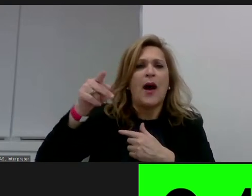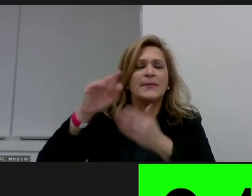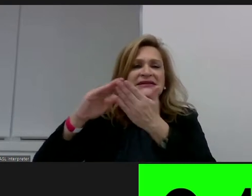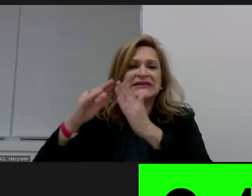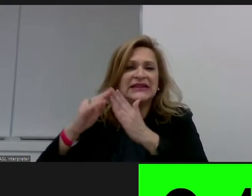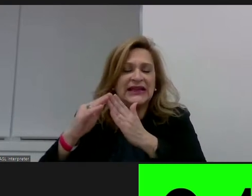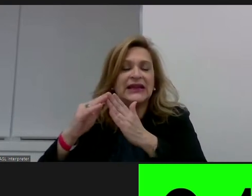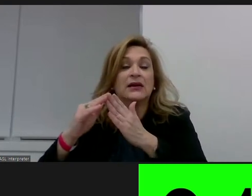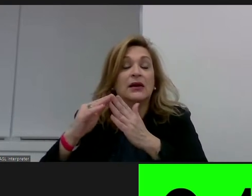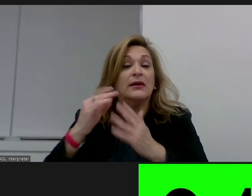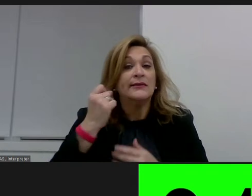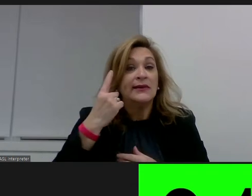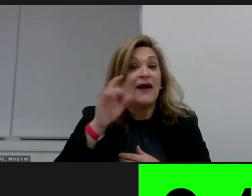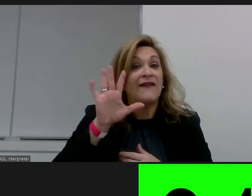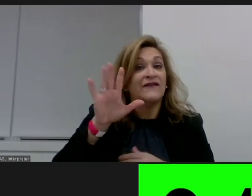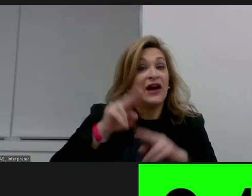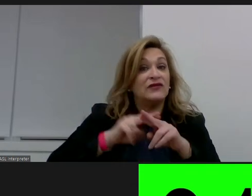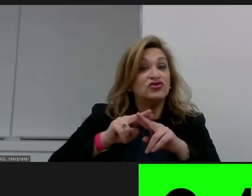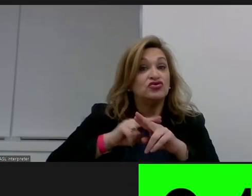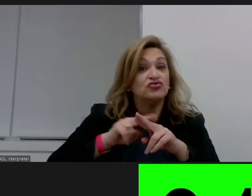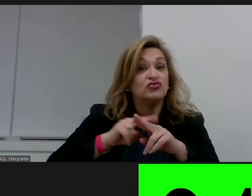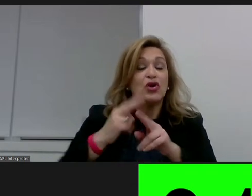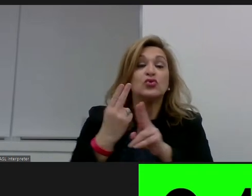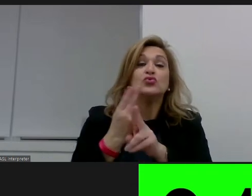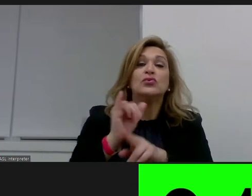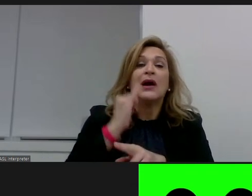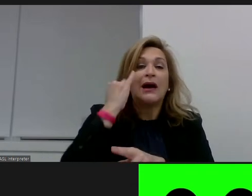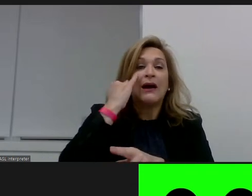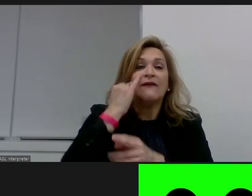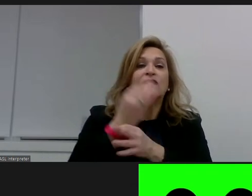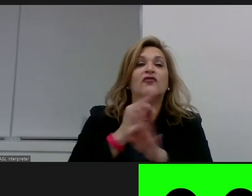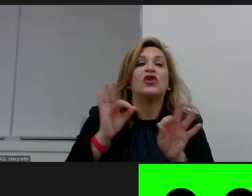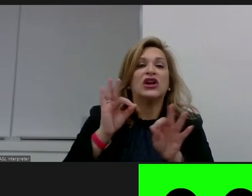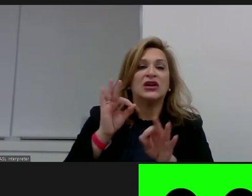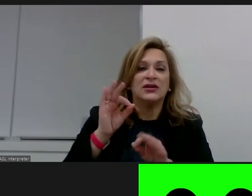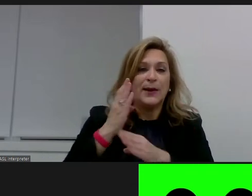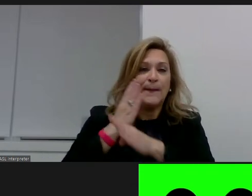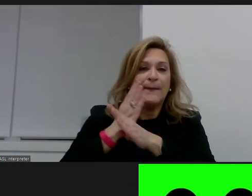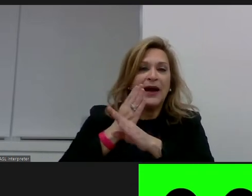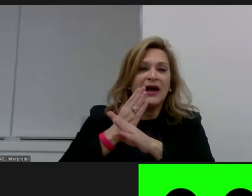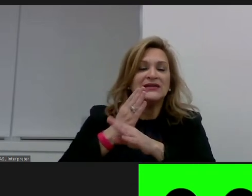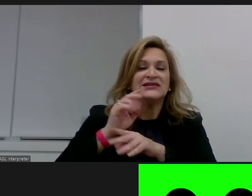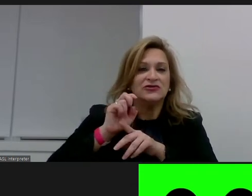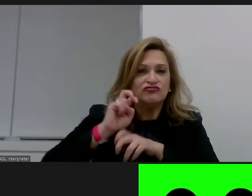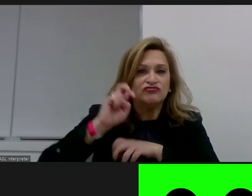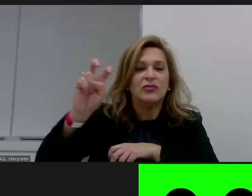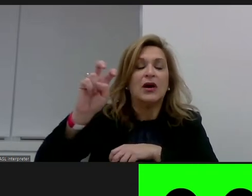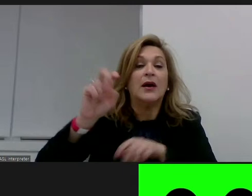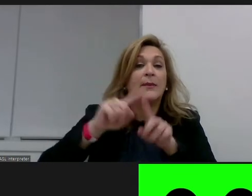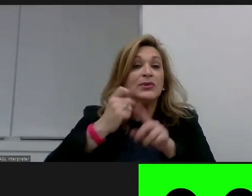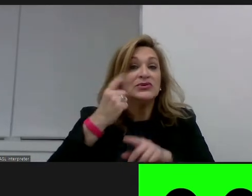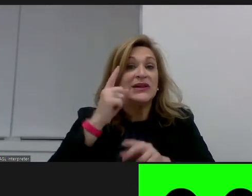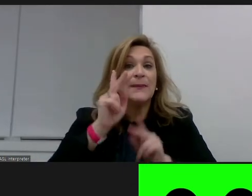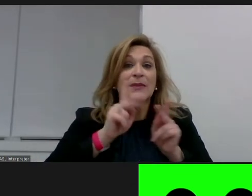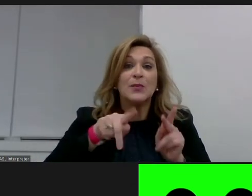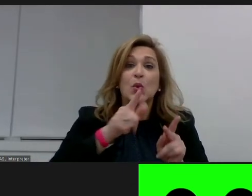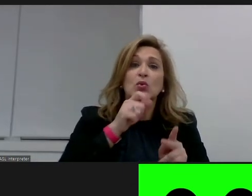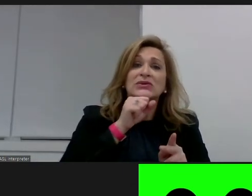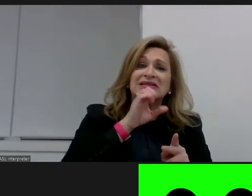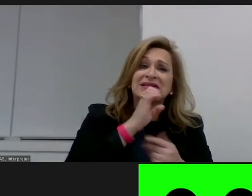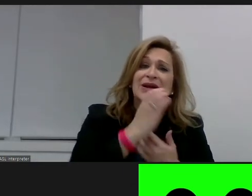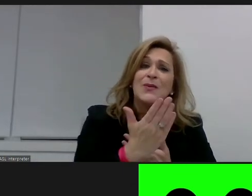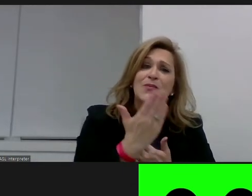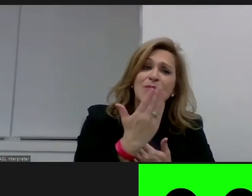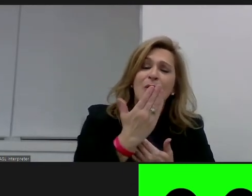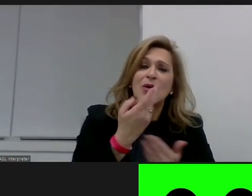a shuttle, but it still helps seniors and people with disabilities to get on and off if they're going to their doctor's appointment early in the morning